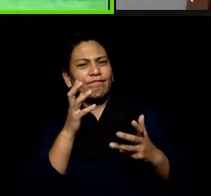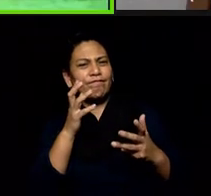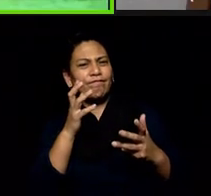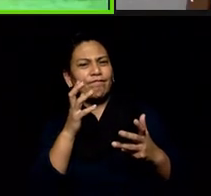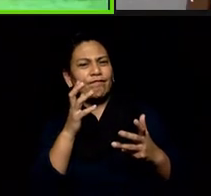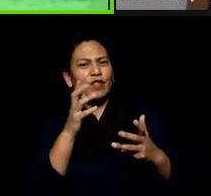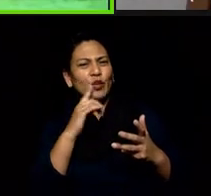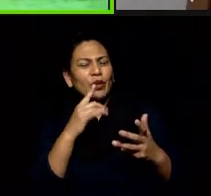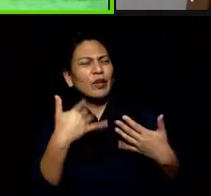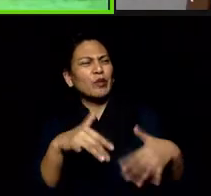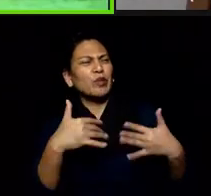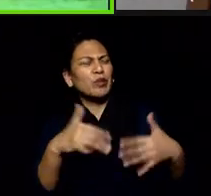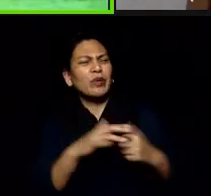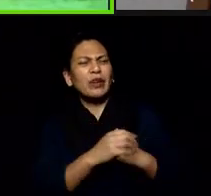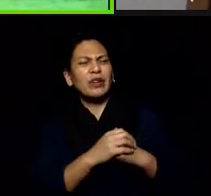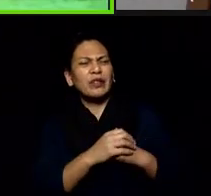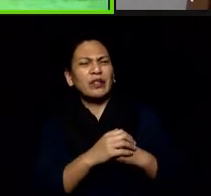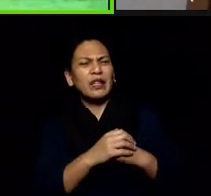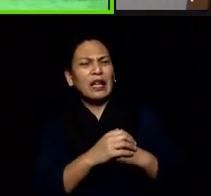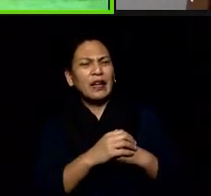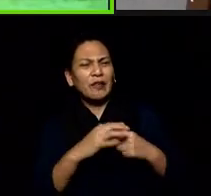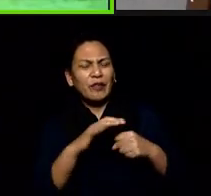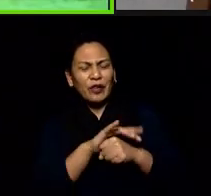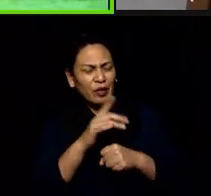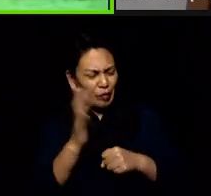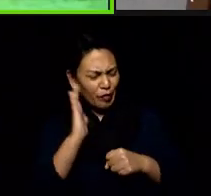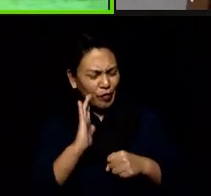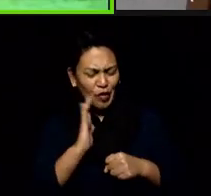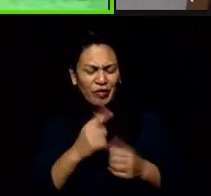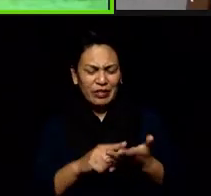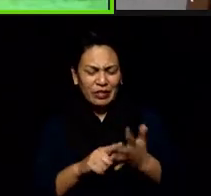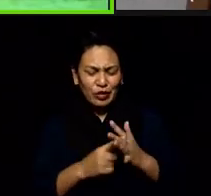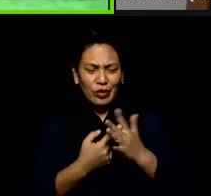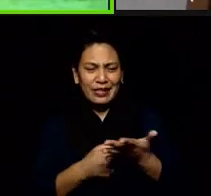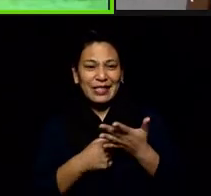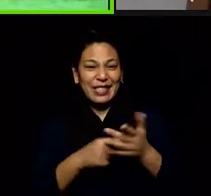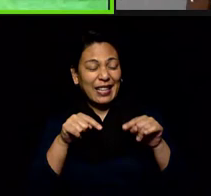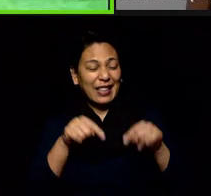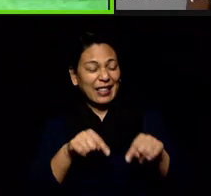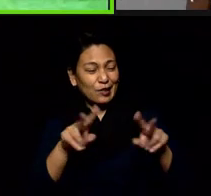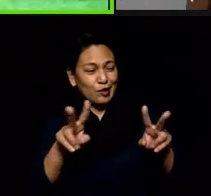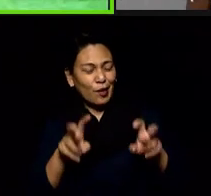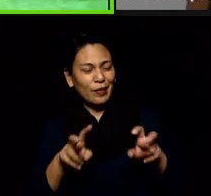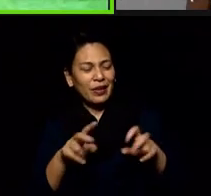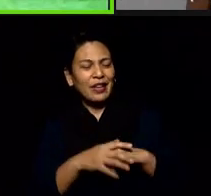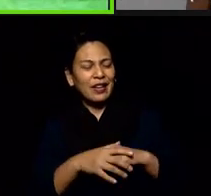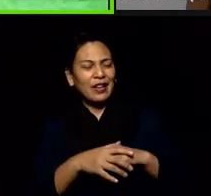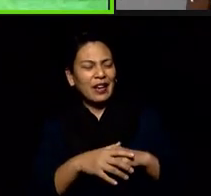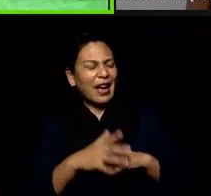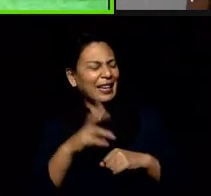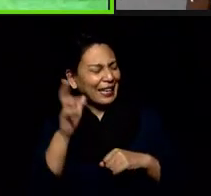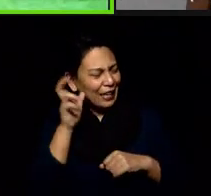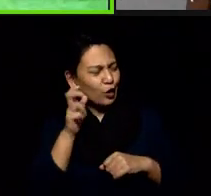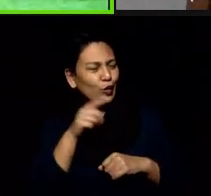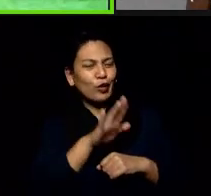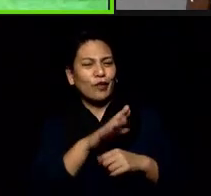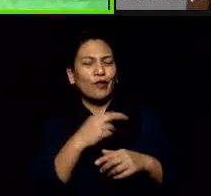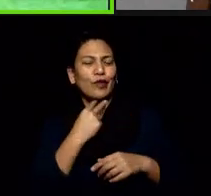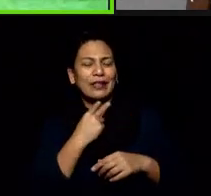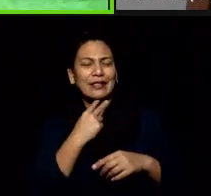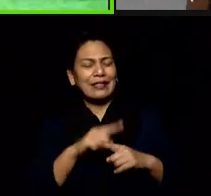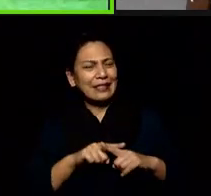total when we first started talking around this issue, because as you said, like, you